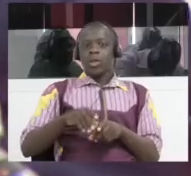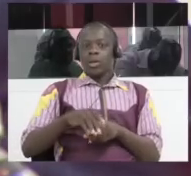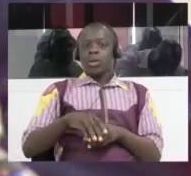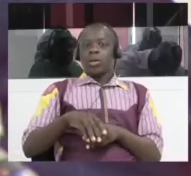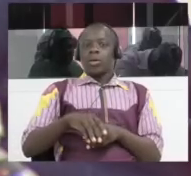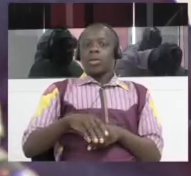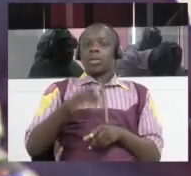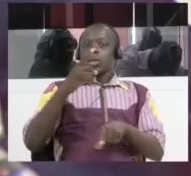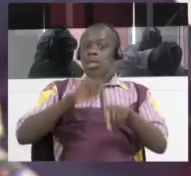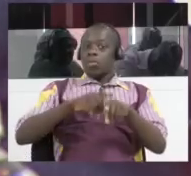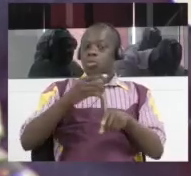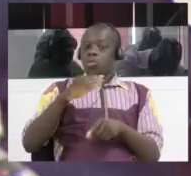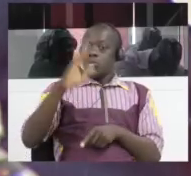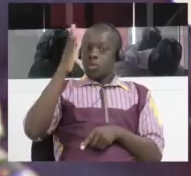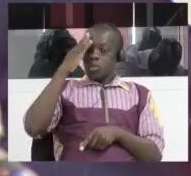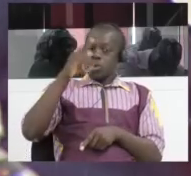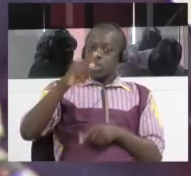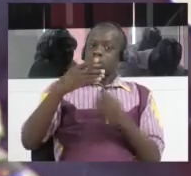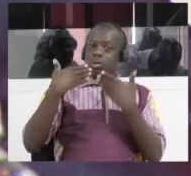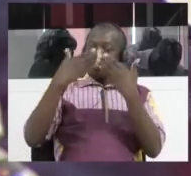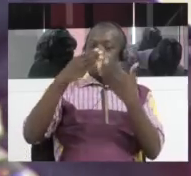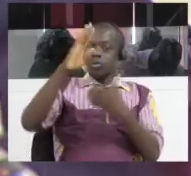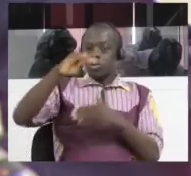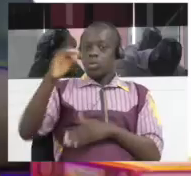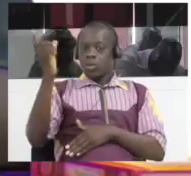Having received that information, what did you do?